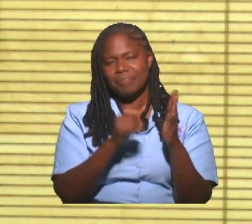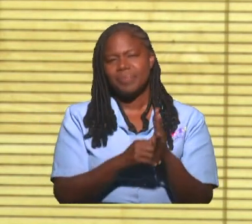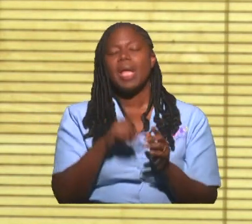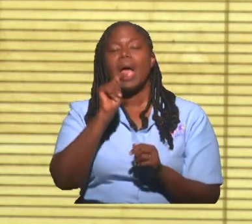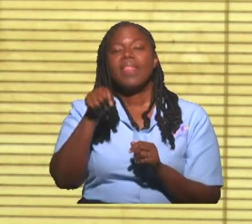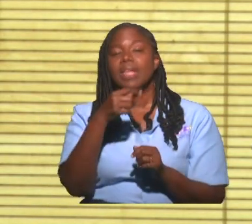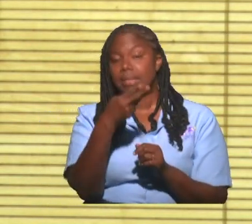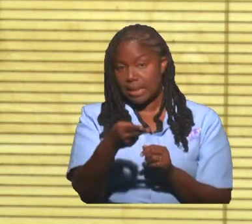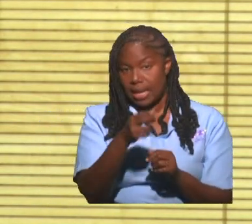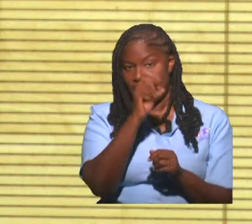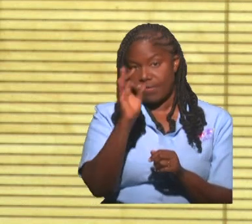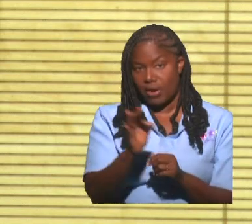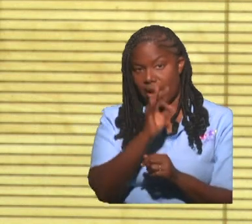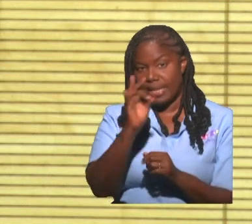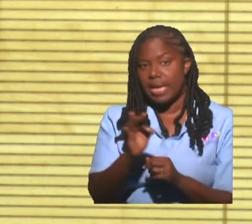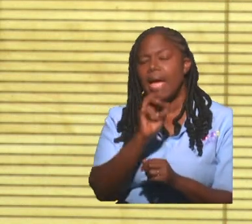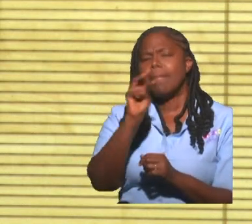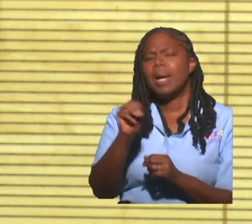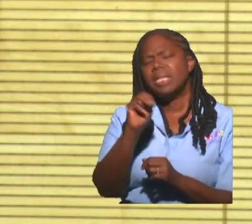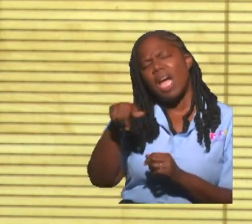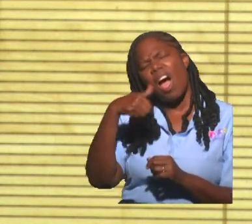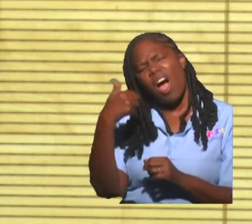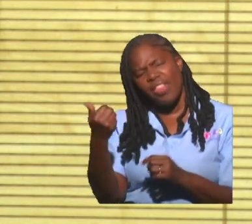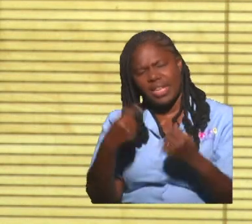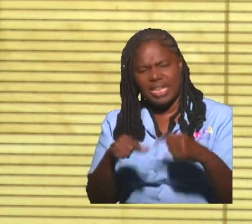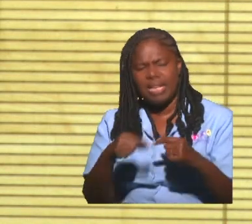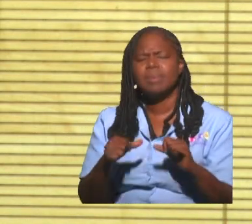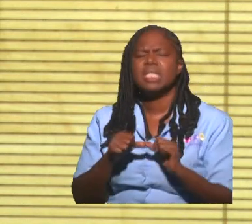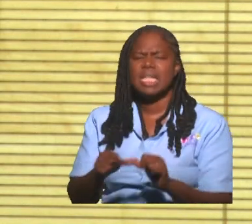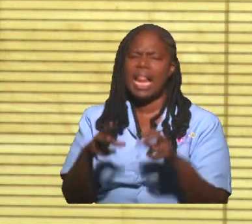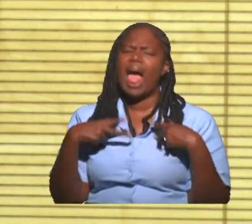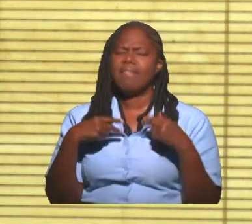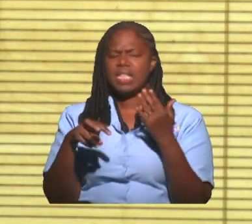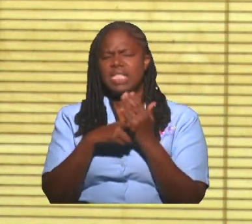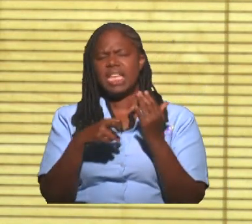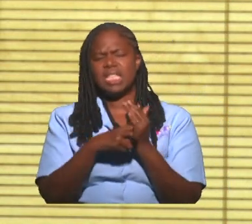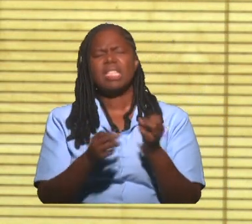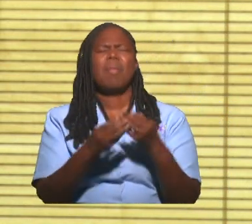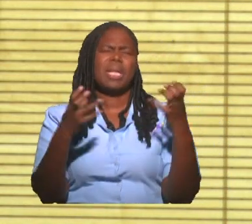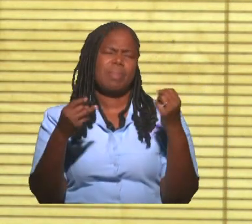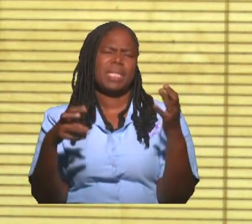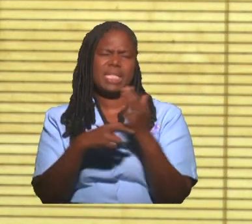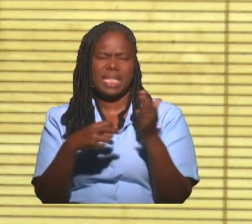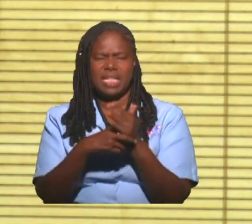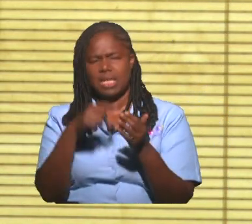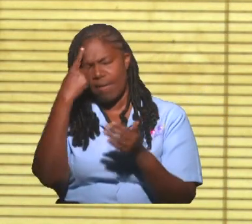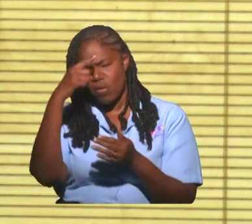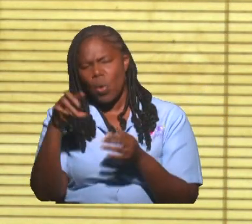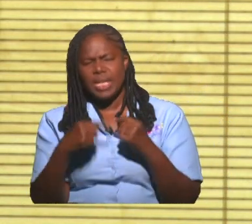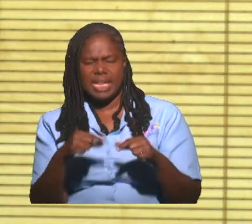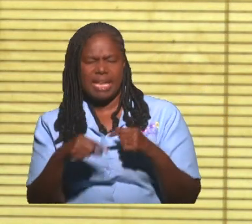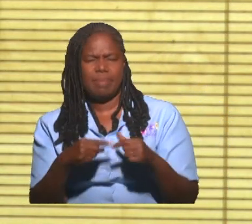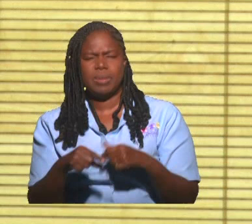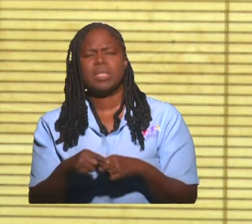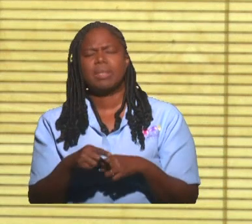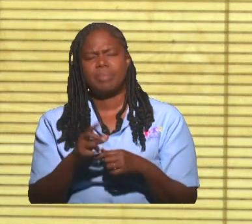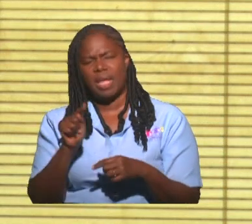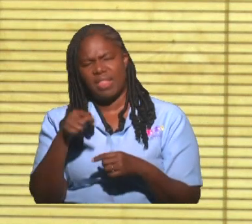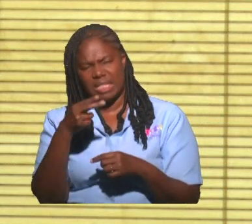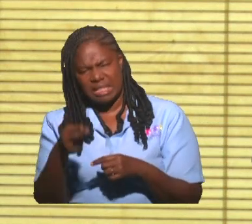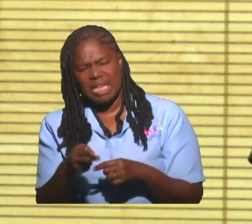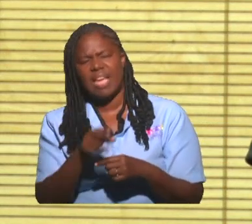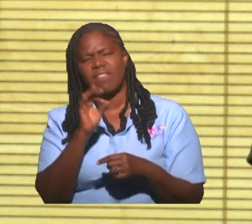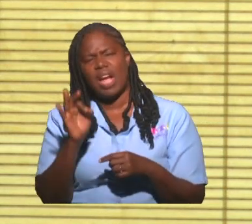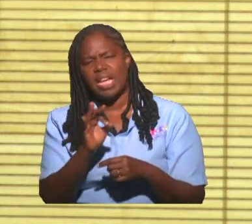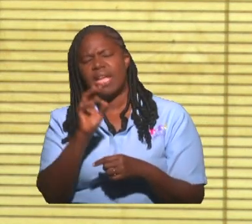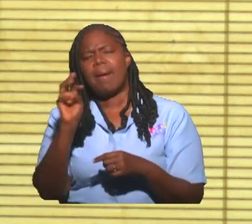Monday, right, there are tickets still on sale for those games, lots of tickets, and we expect the general public to